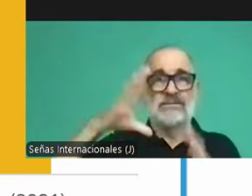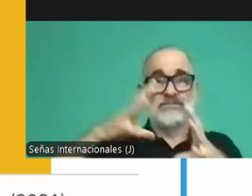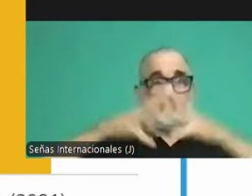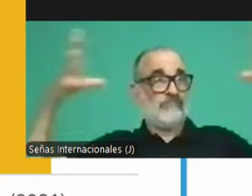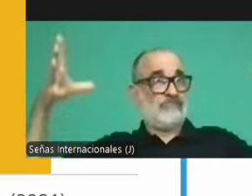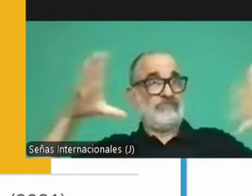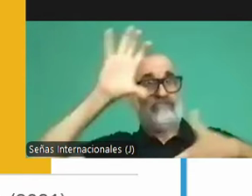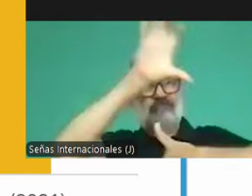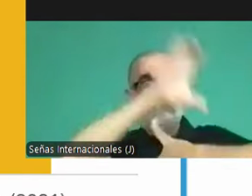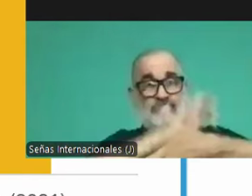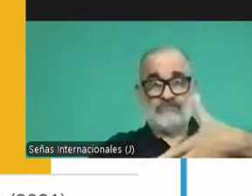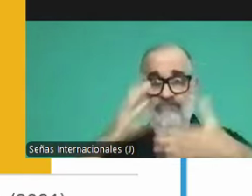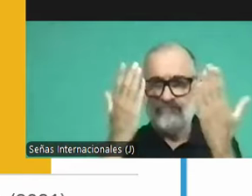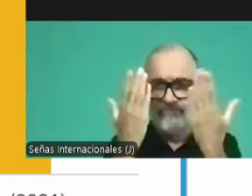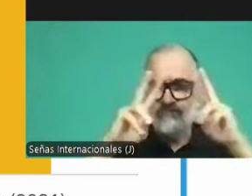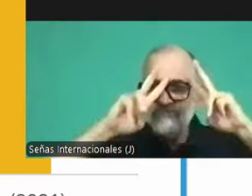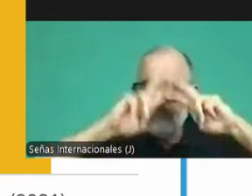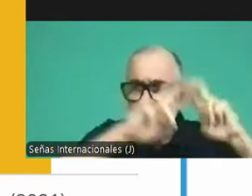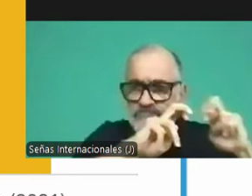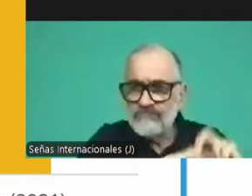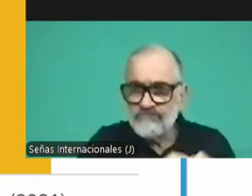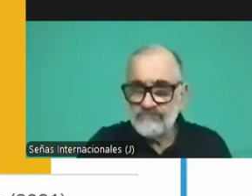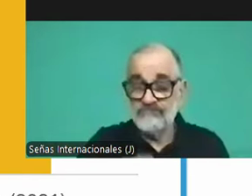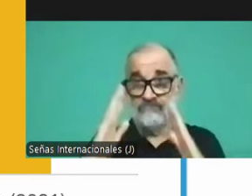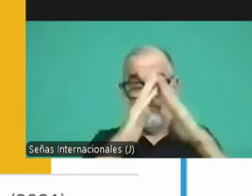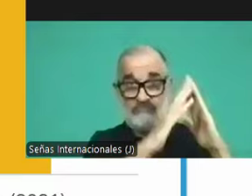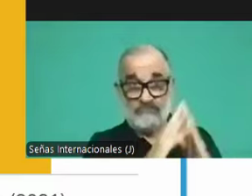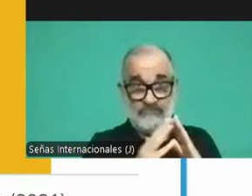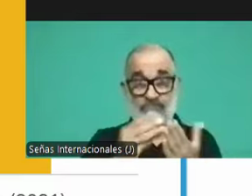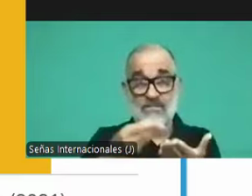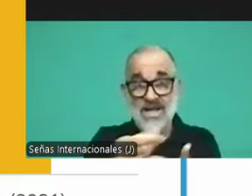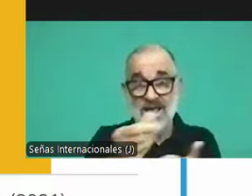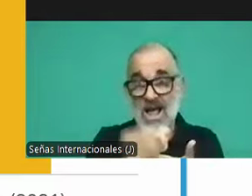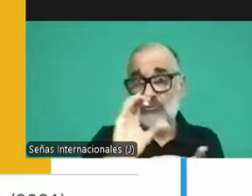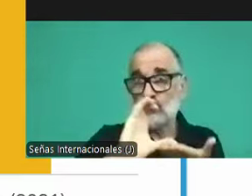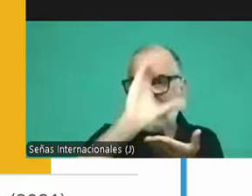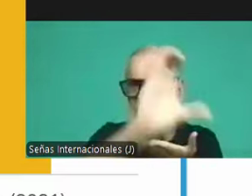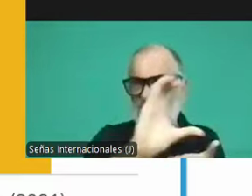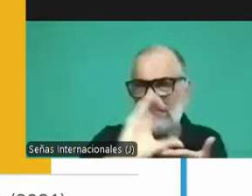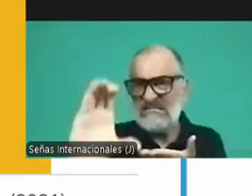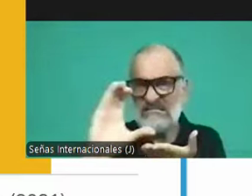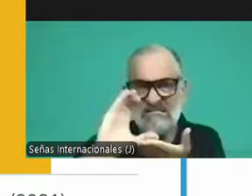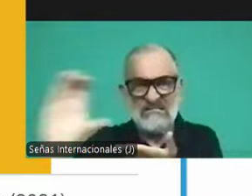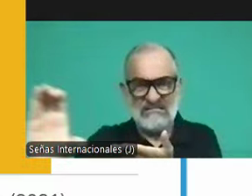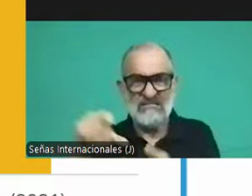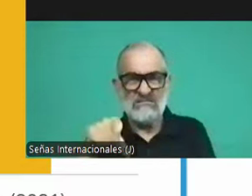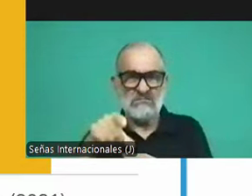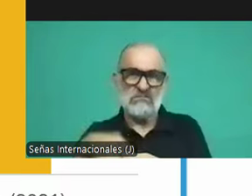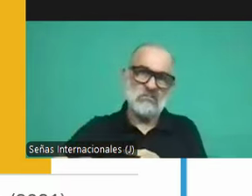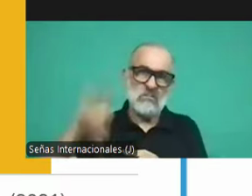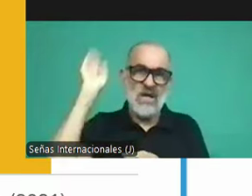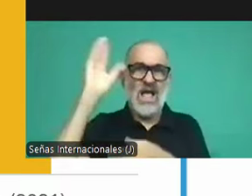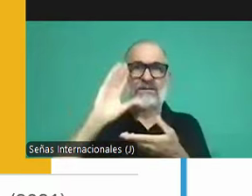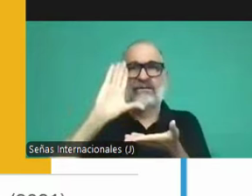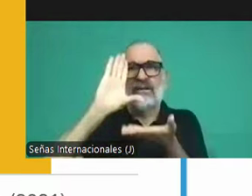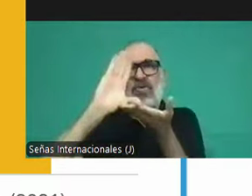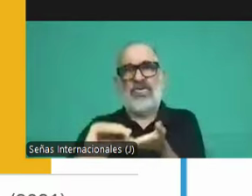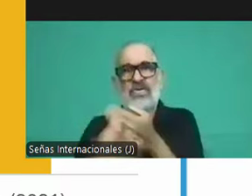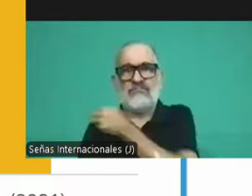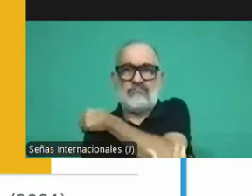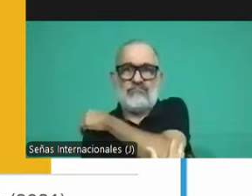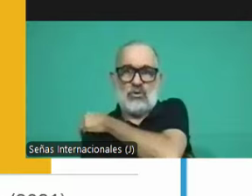hogares studied con countries, gastos homes excesivos with excessive son los que se expenses empobrecen. are En ese those that caso, cerramos el are círculo